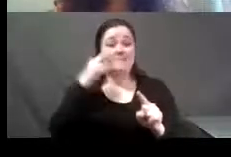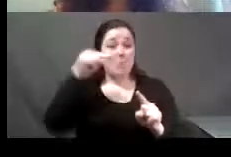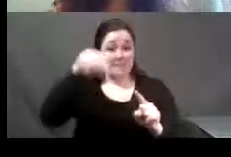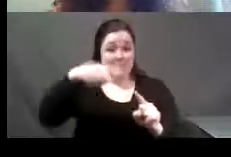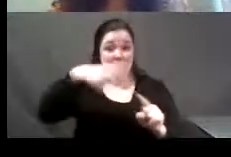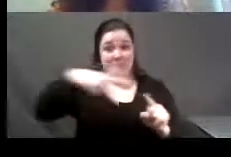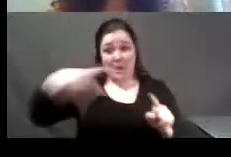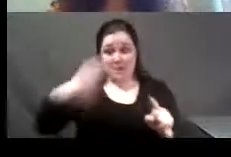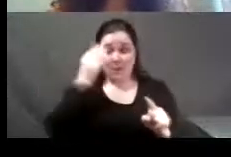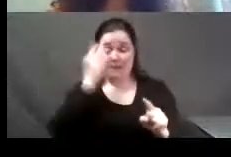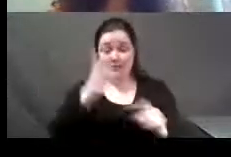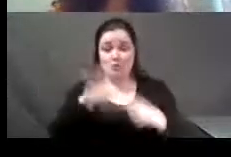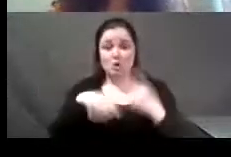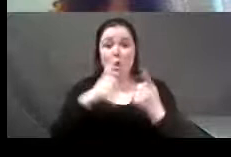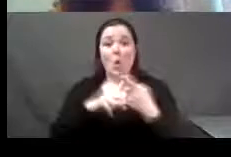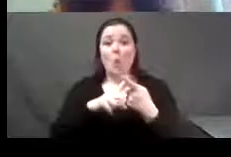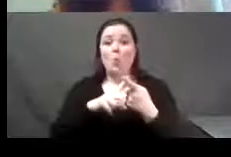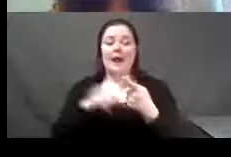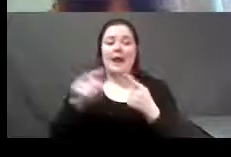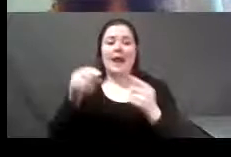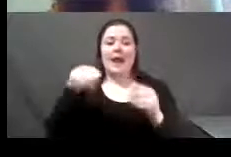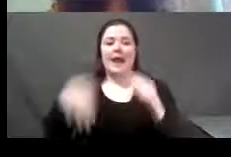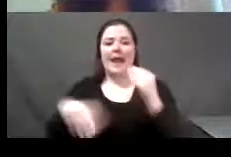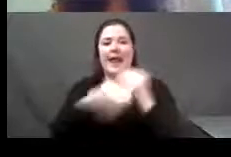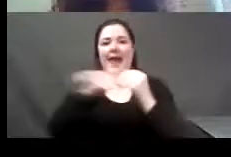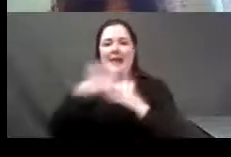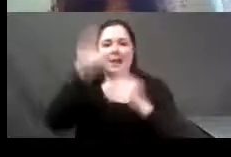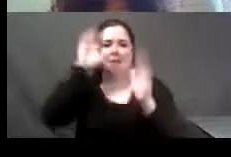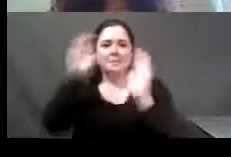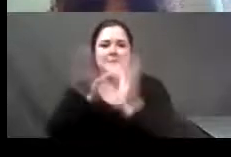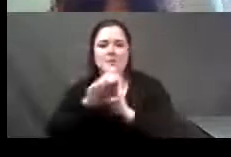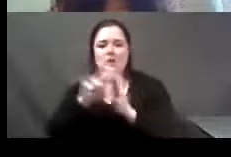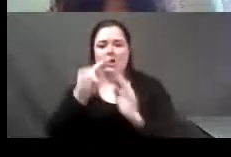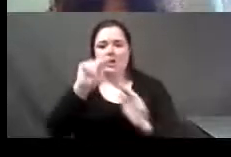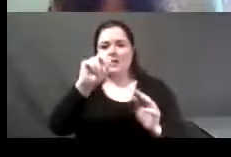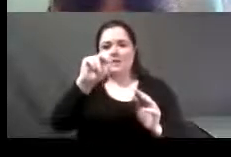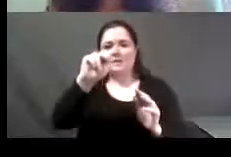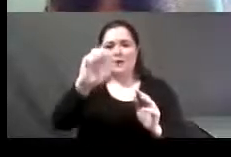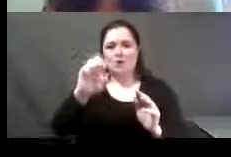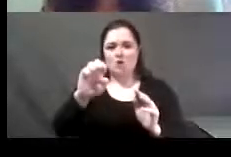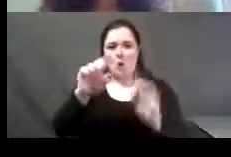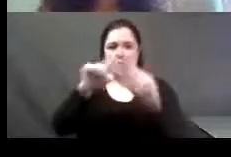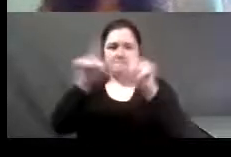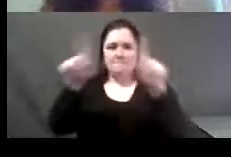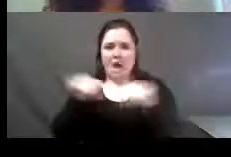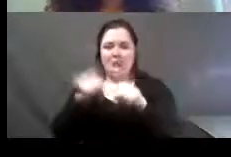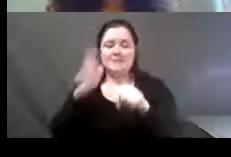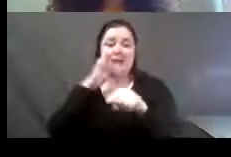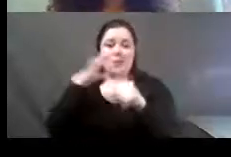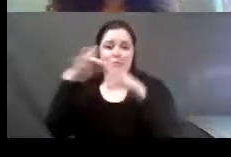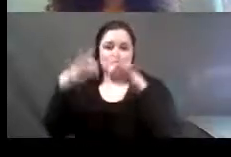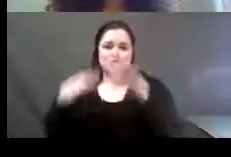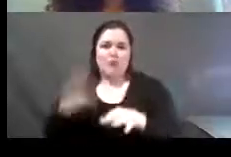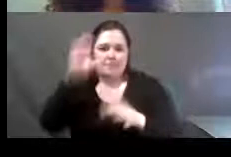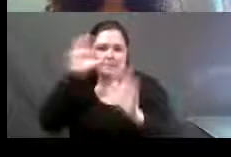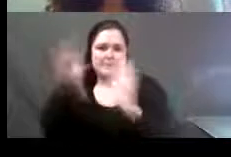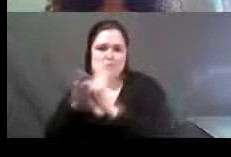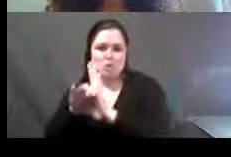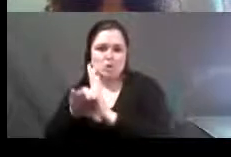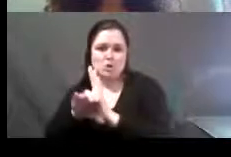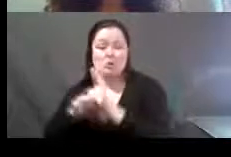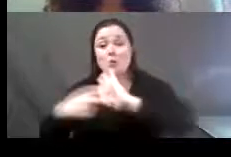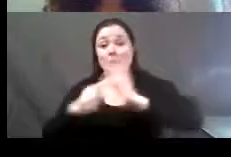when I put any image in it, I put in the note box a description of the image I even put in my PowerPoint. So if I